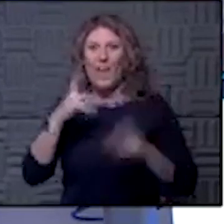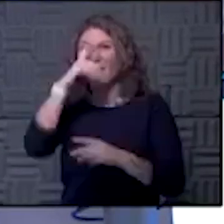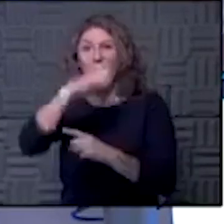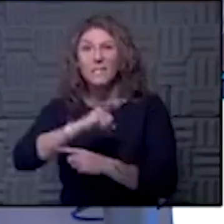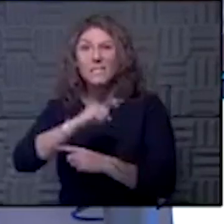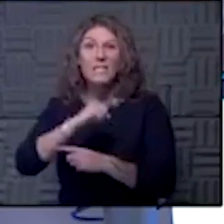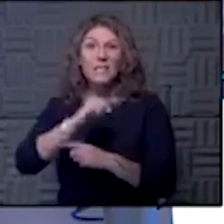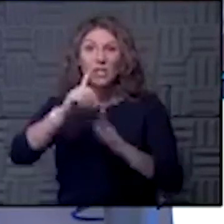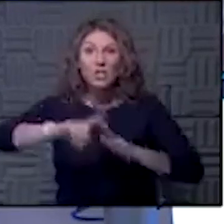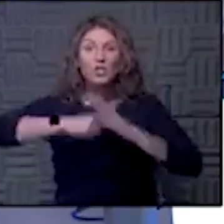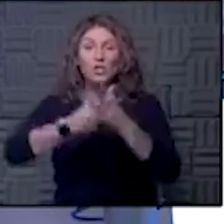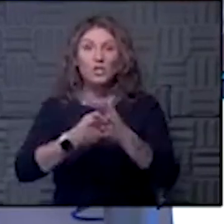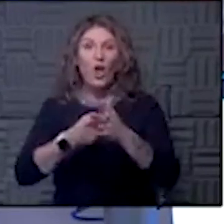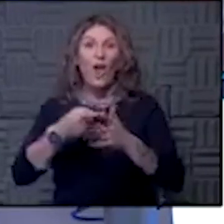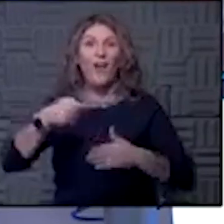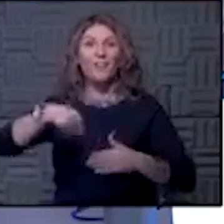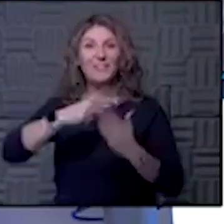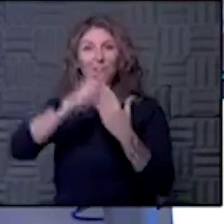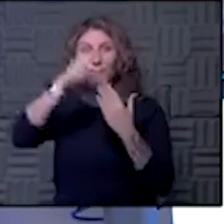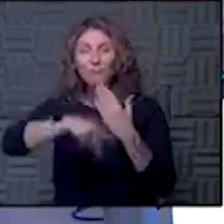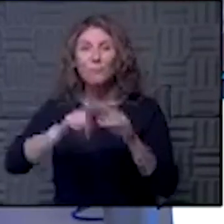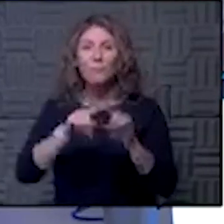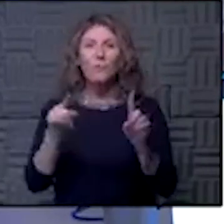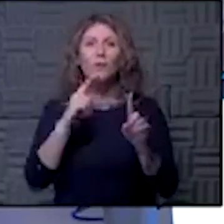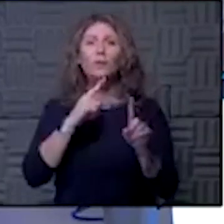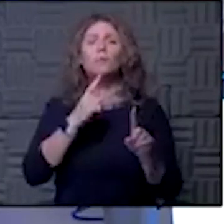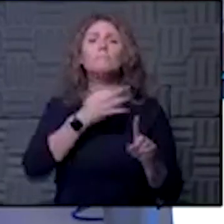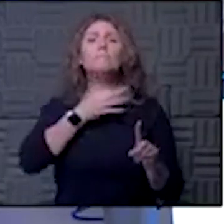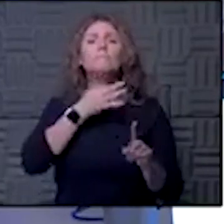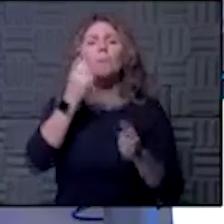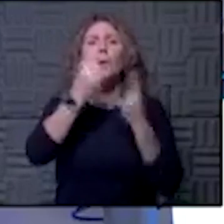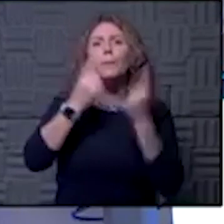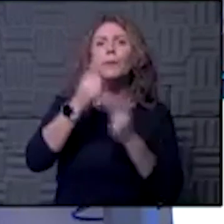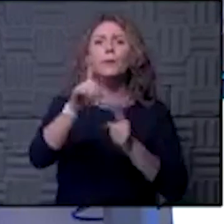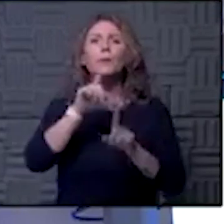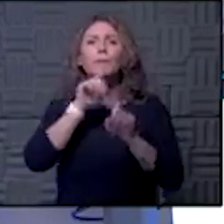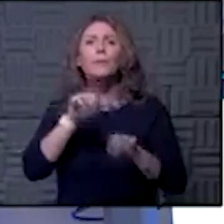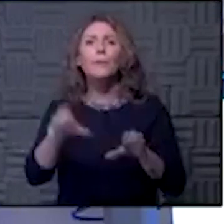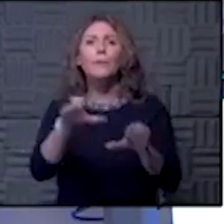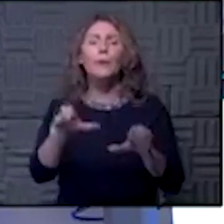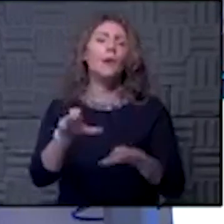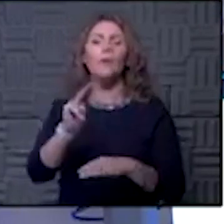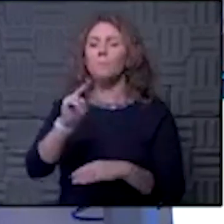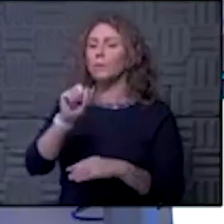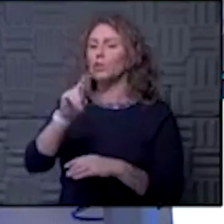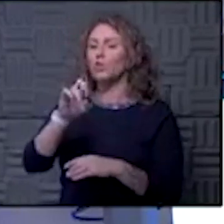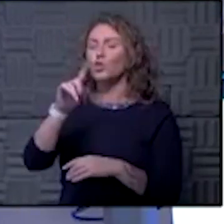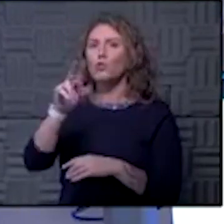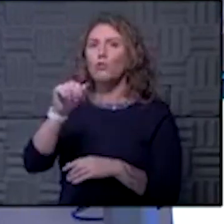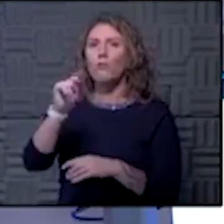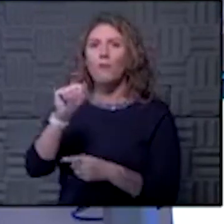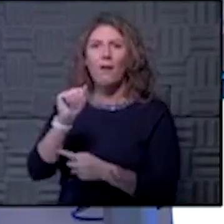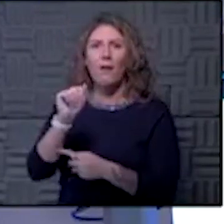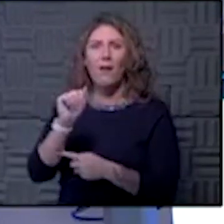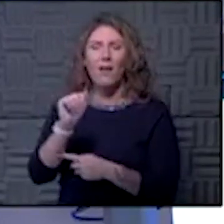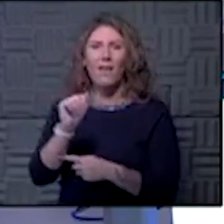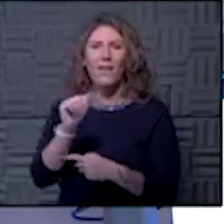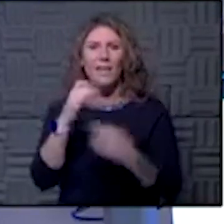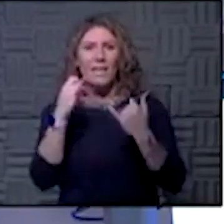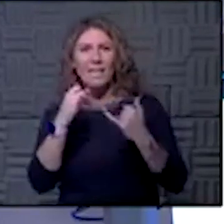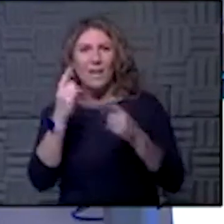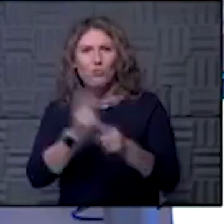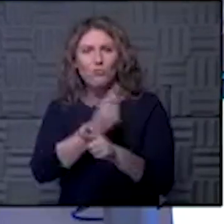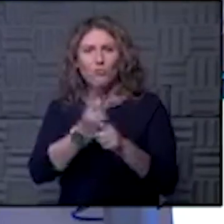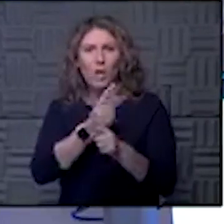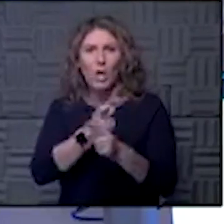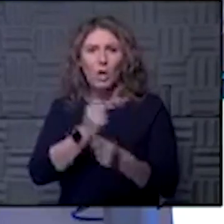very beginning of the session, but I was wondering if I could get your reaction to the news that Moderna now is going to seek regulatory